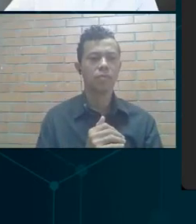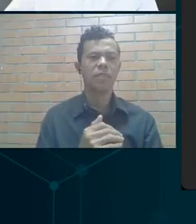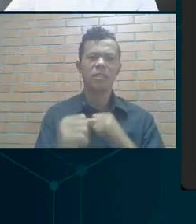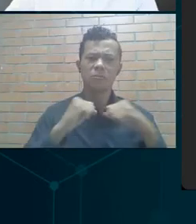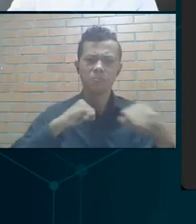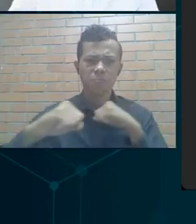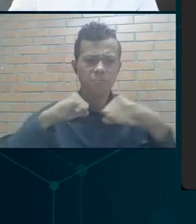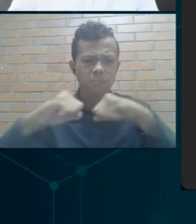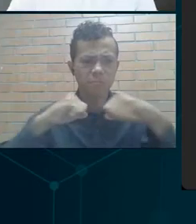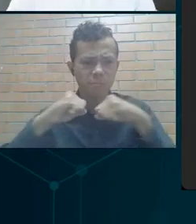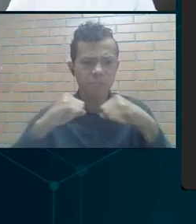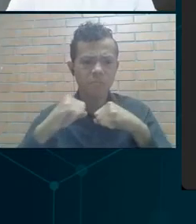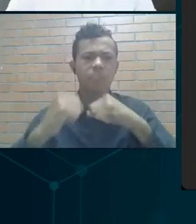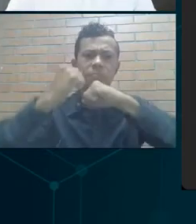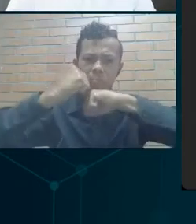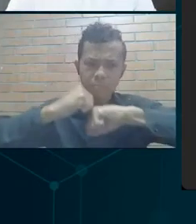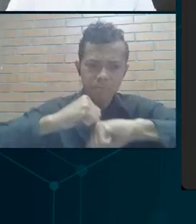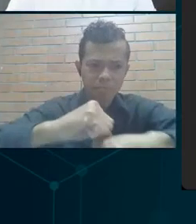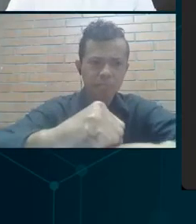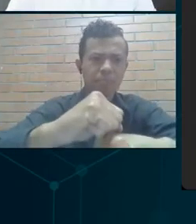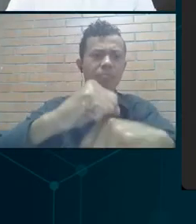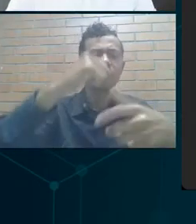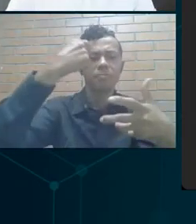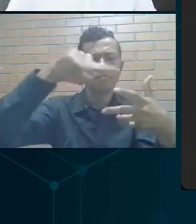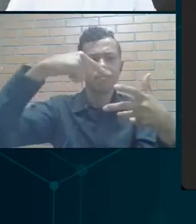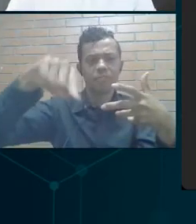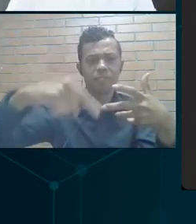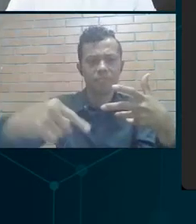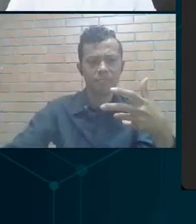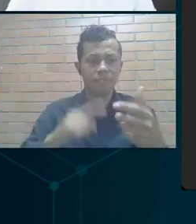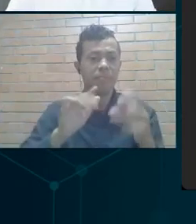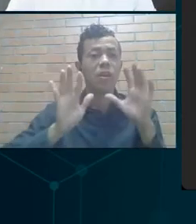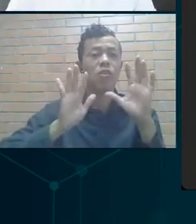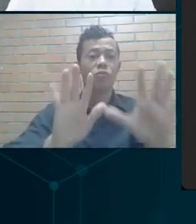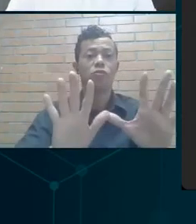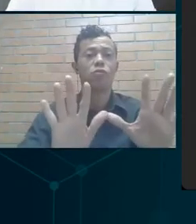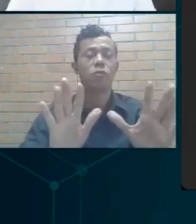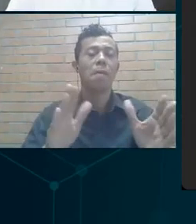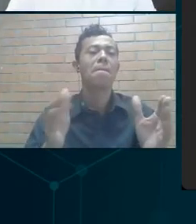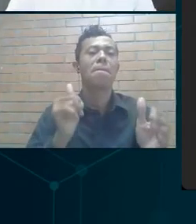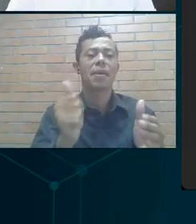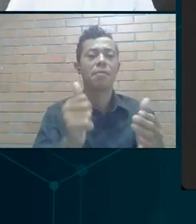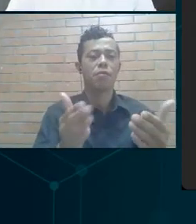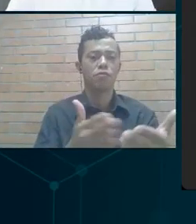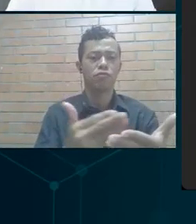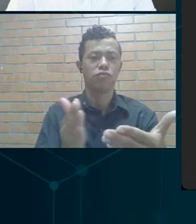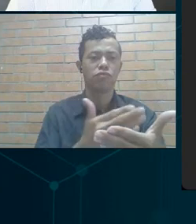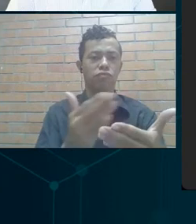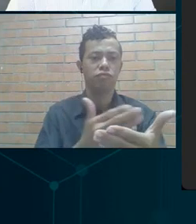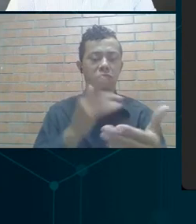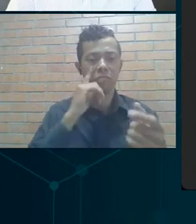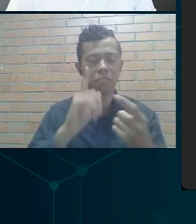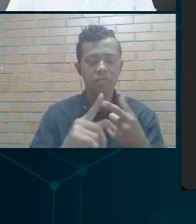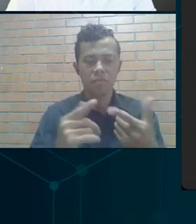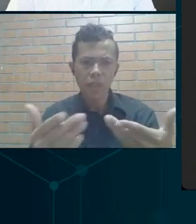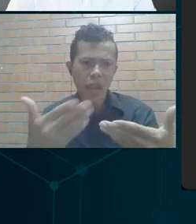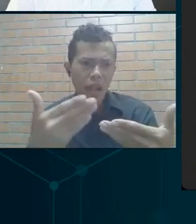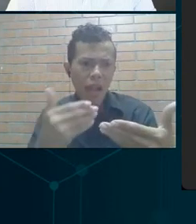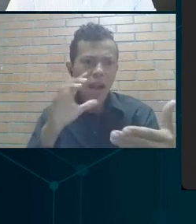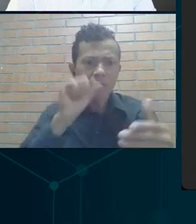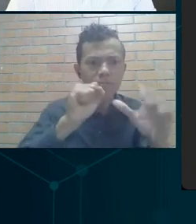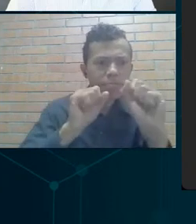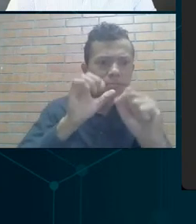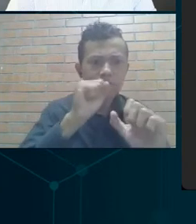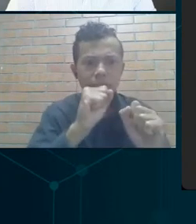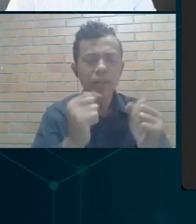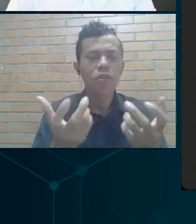to machines. That here we had to allow StreamYard to access our